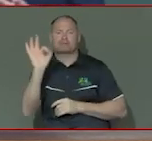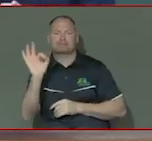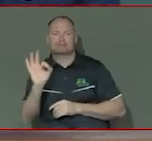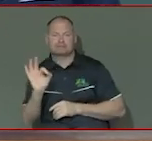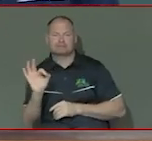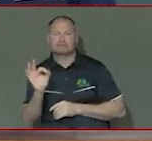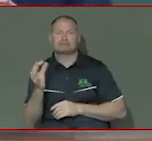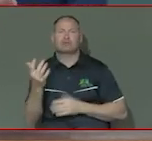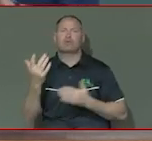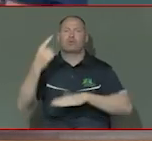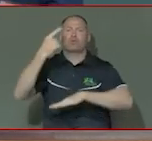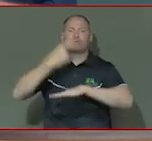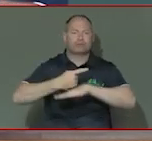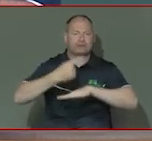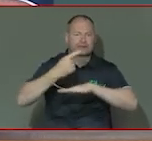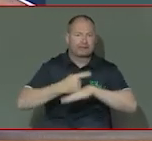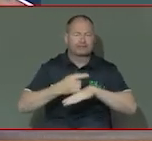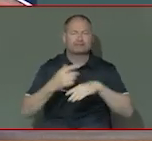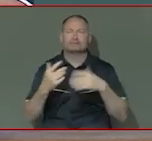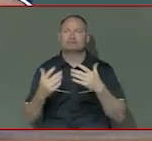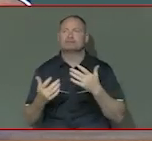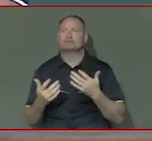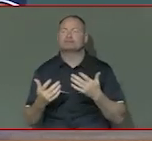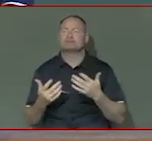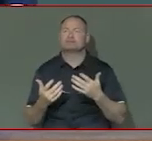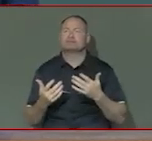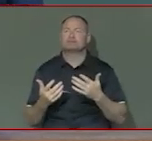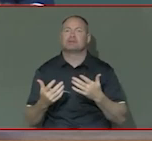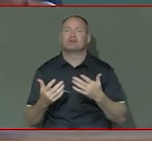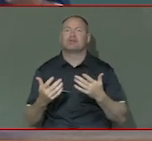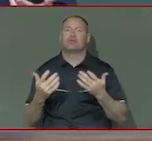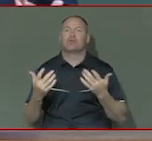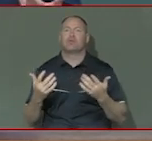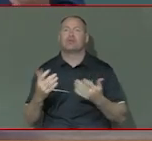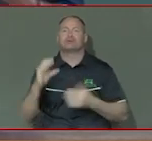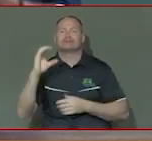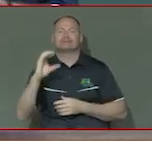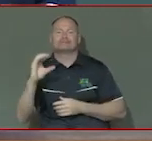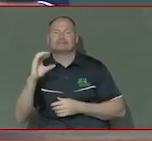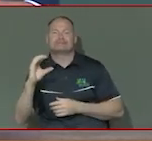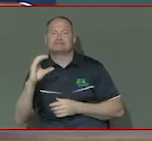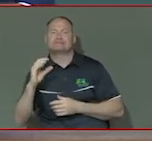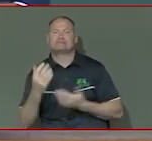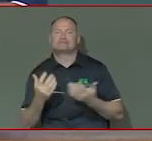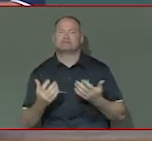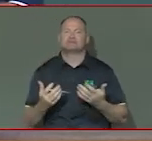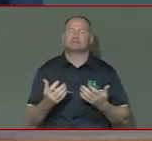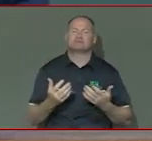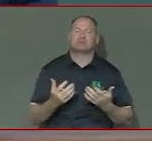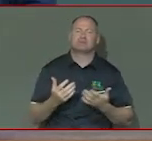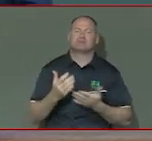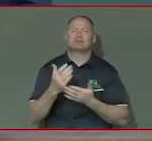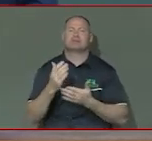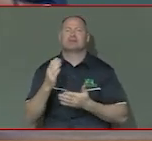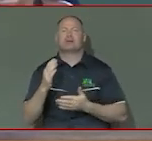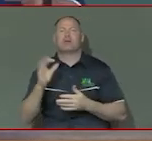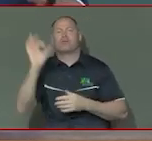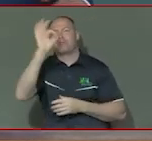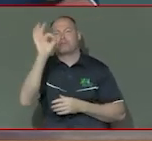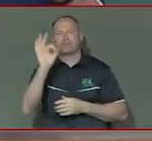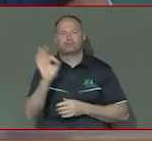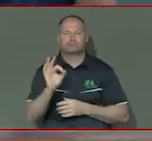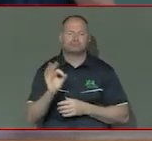them are days, some of them are cents figures, some of them are percentages.